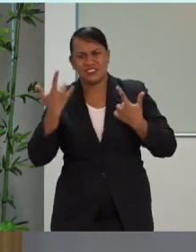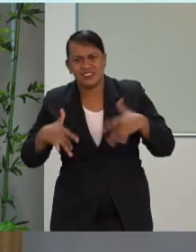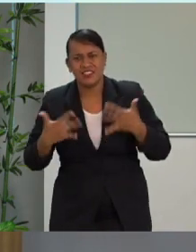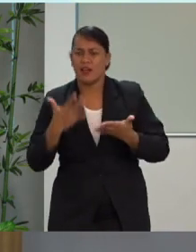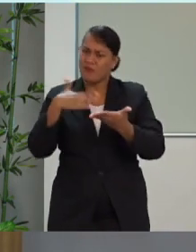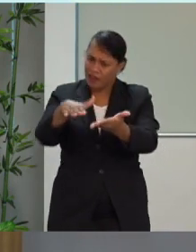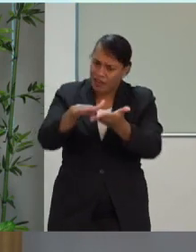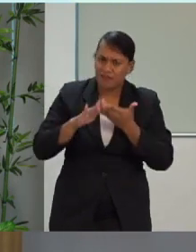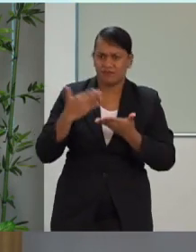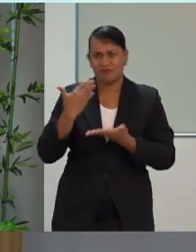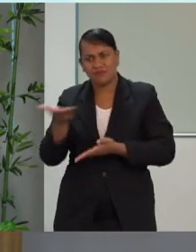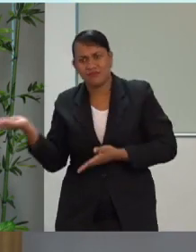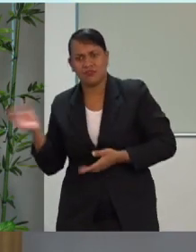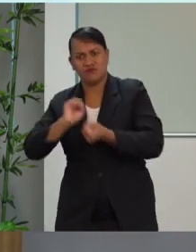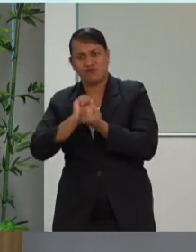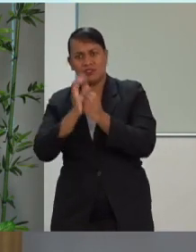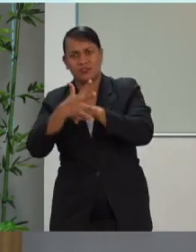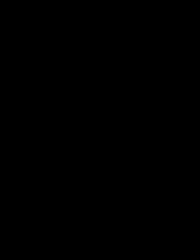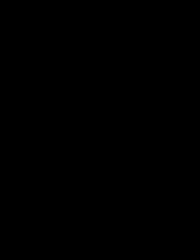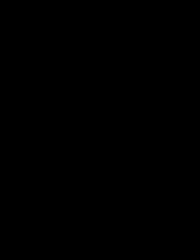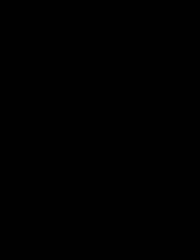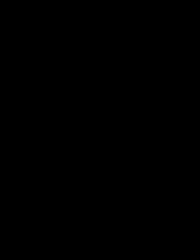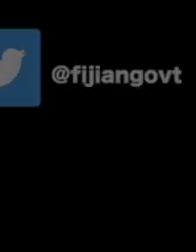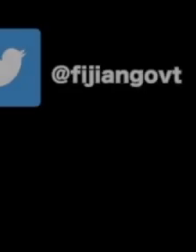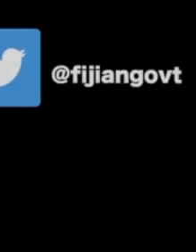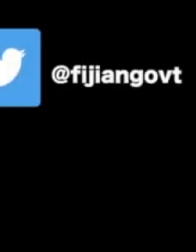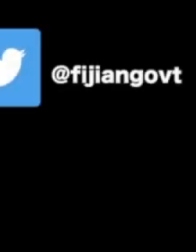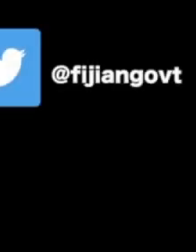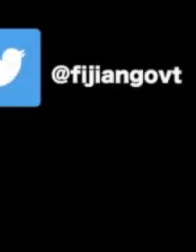against COVID-19. Thank you very much.